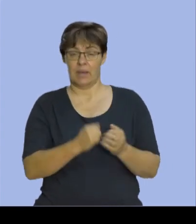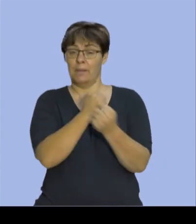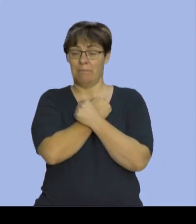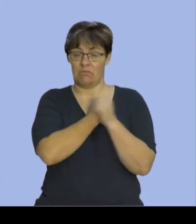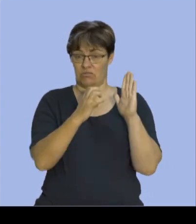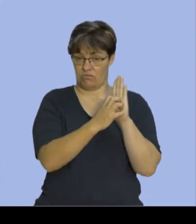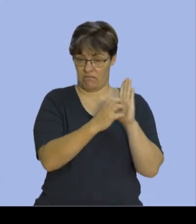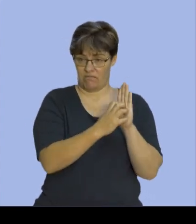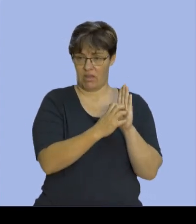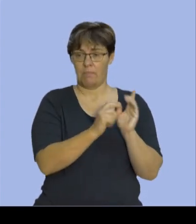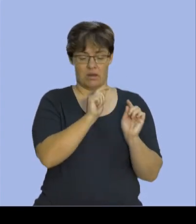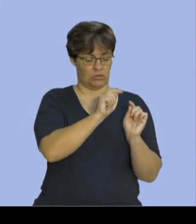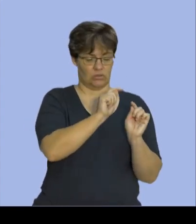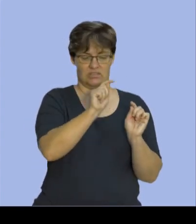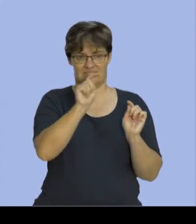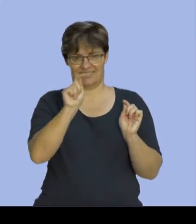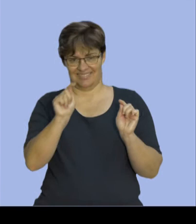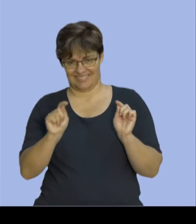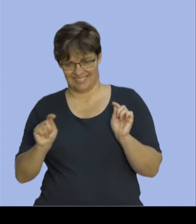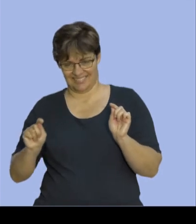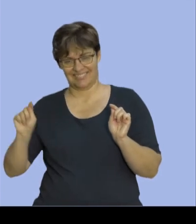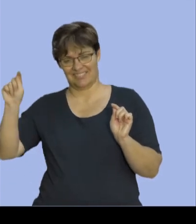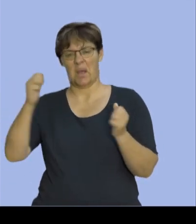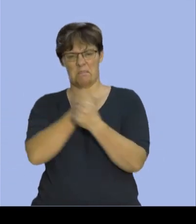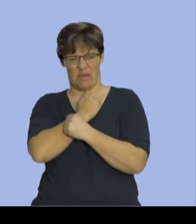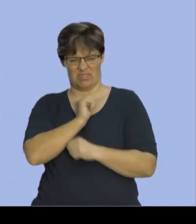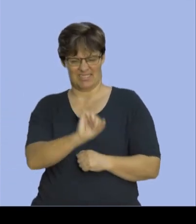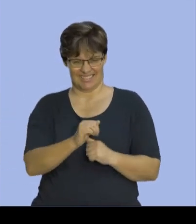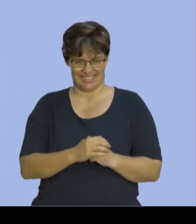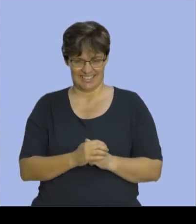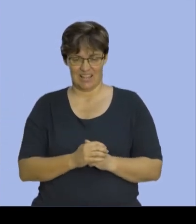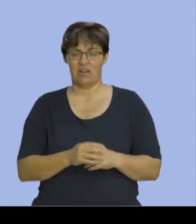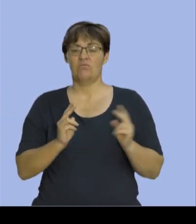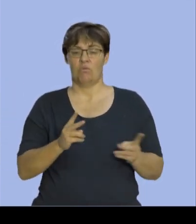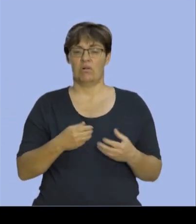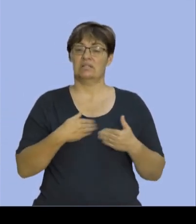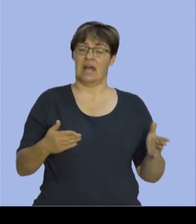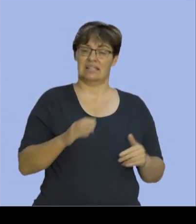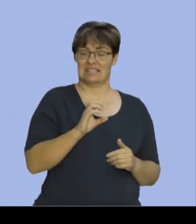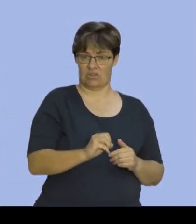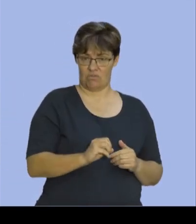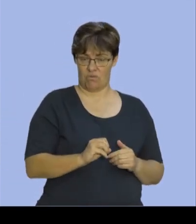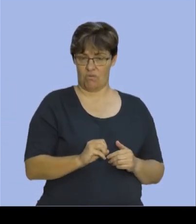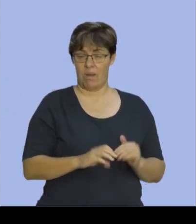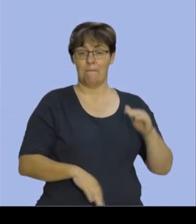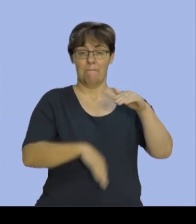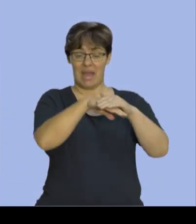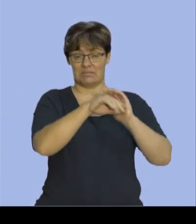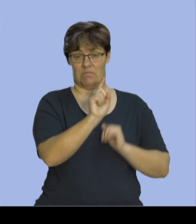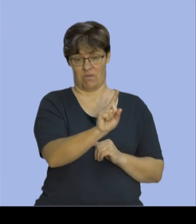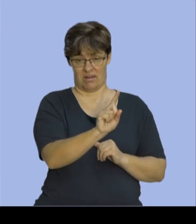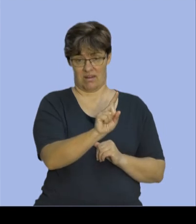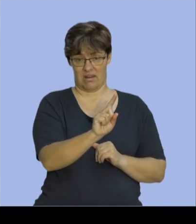The parent graph is the dotted one, right? So you can see the dotted one, it normally starts from 0, the maximum is at